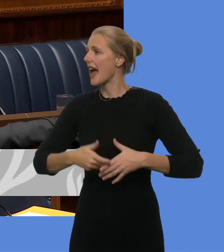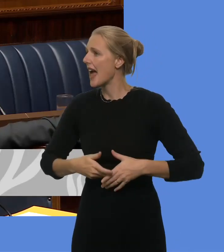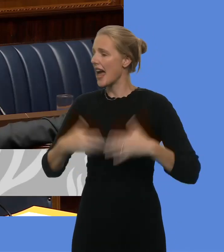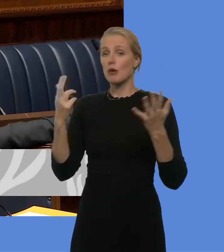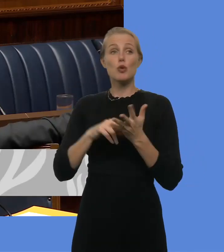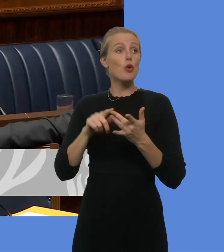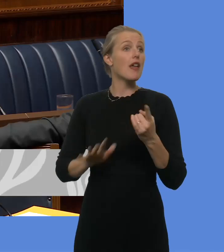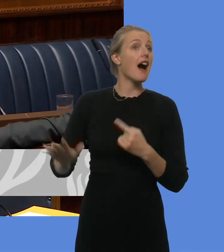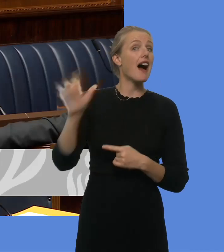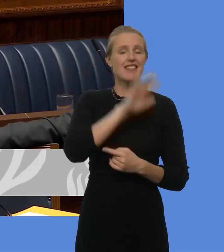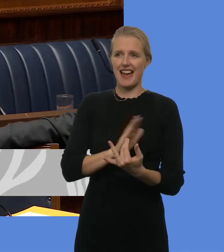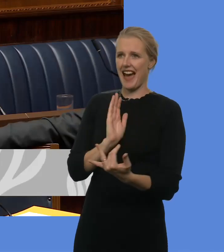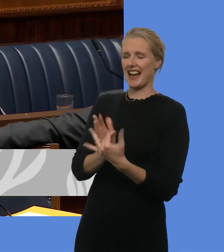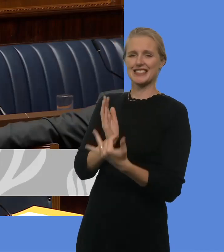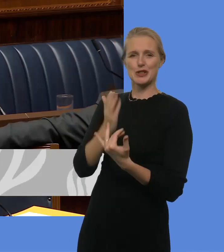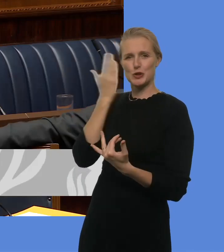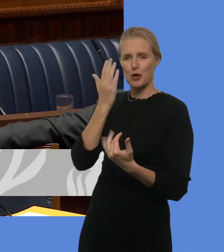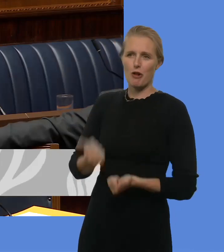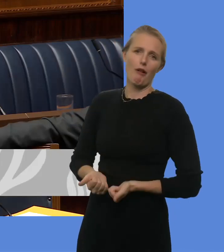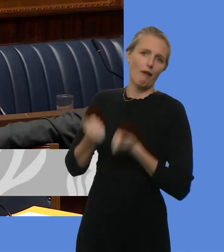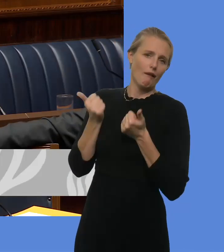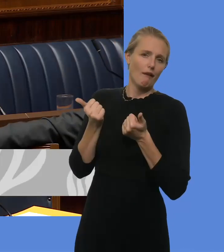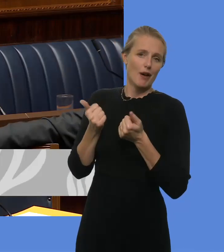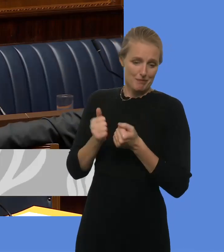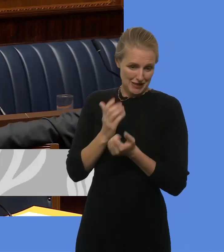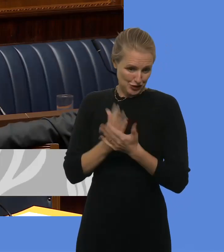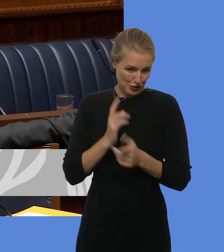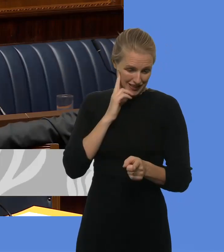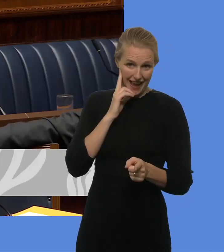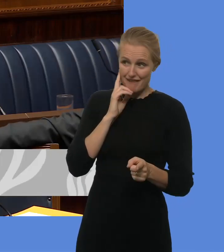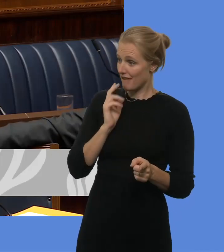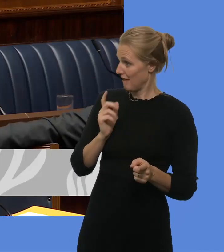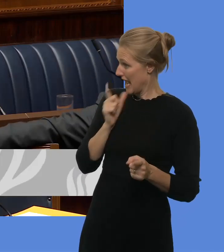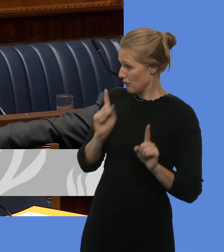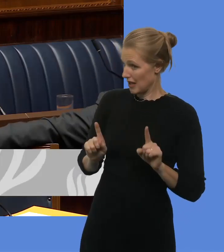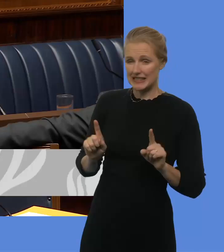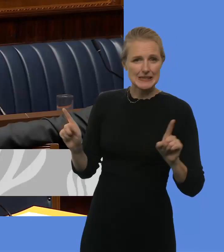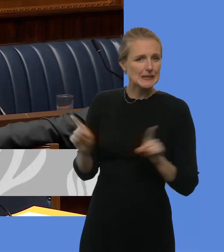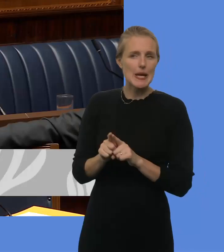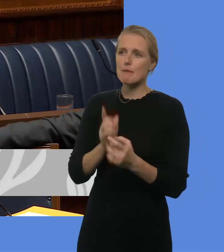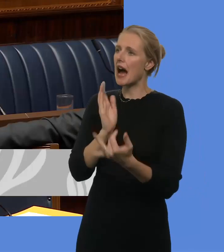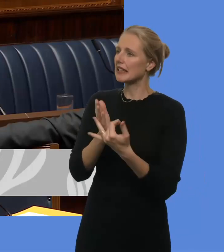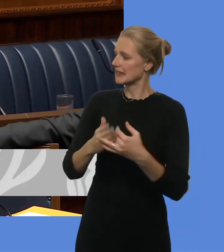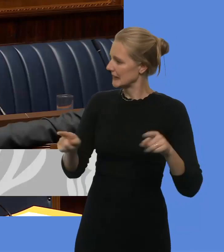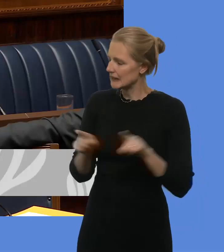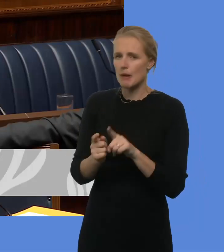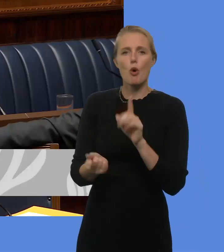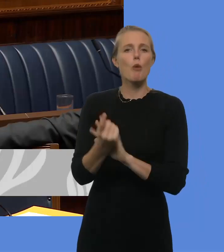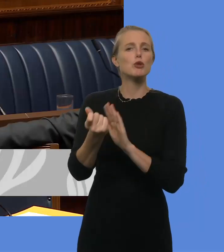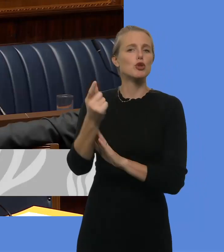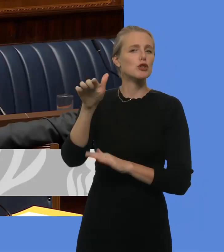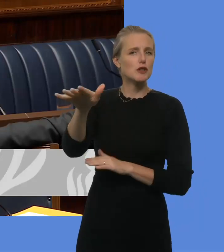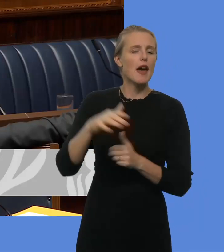enabling children who are deaf or hard of hearing to have the same opportunities in life as their hearing peers. In conclusion, it would be useful